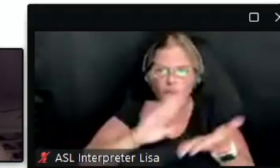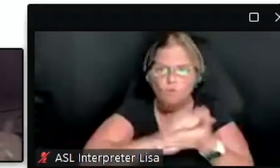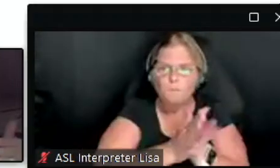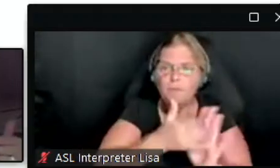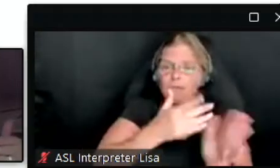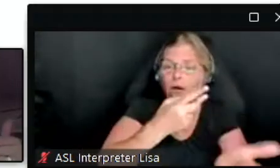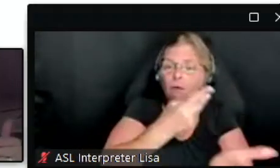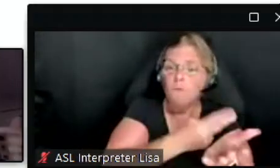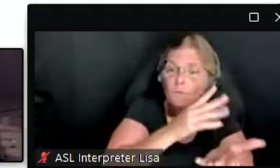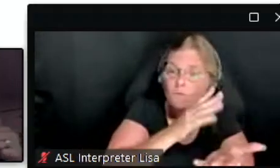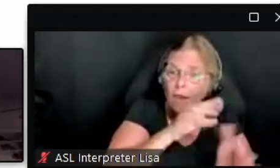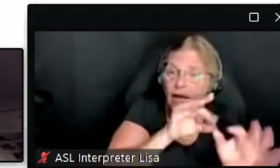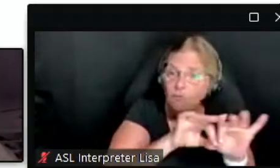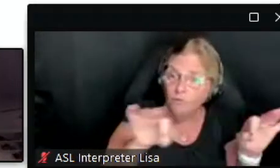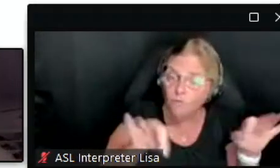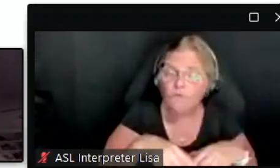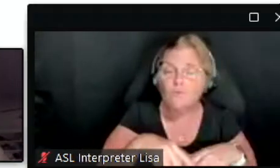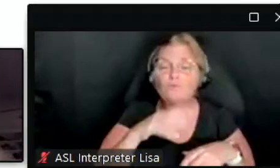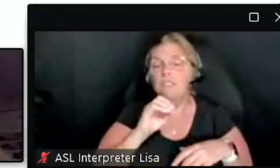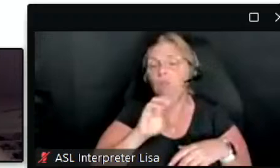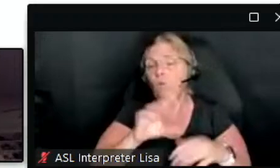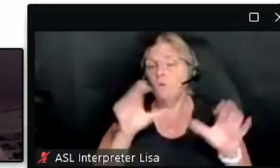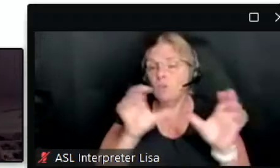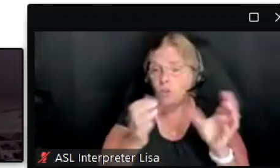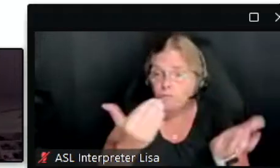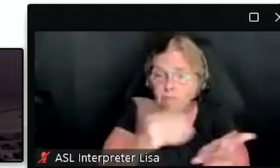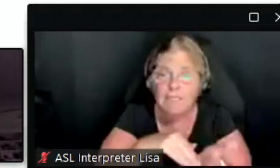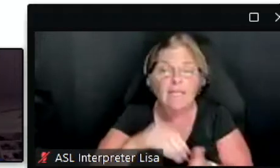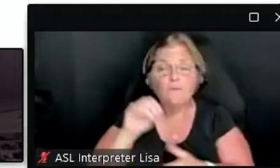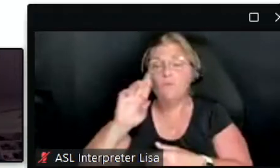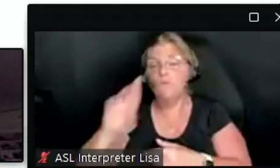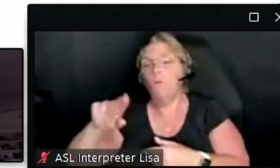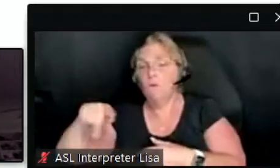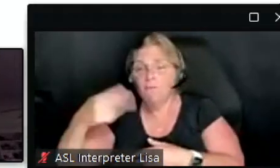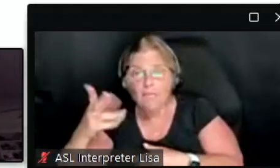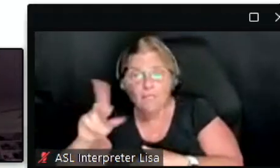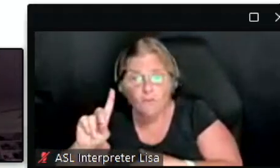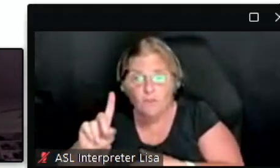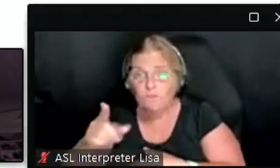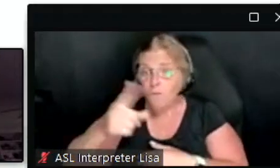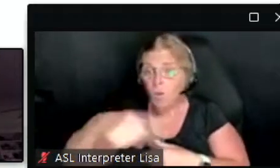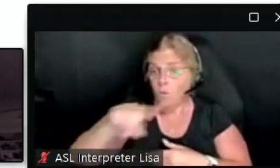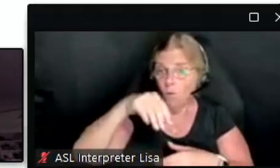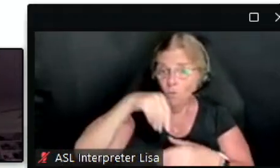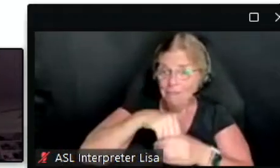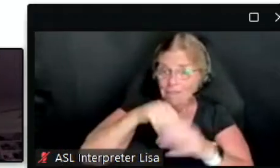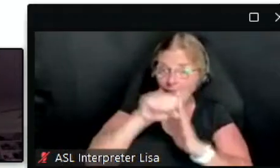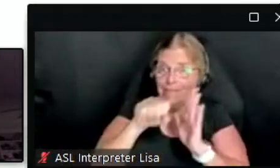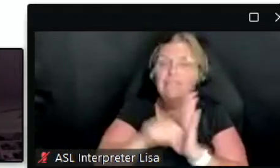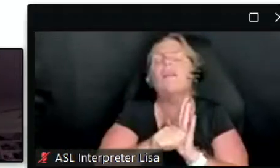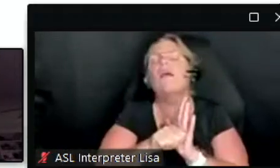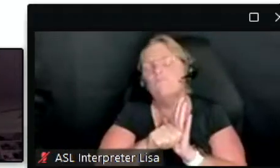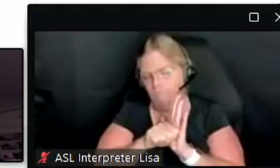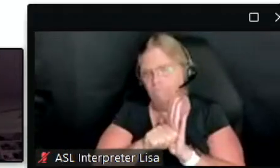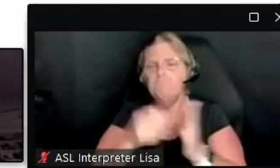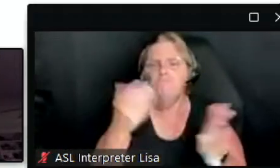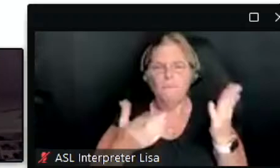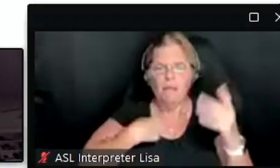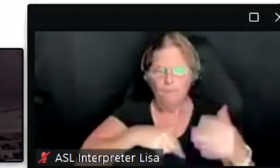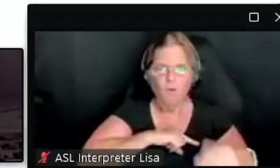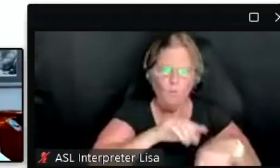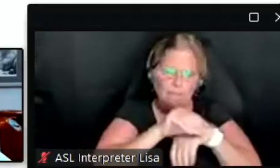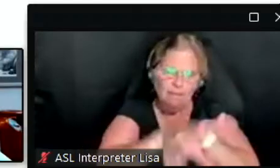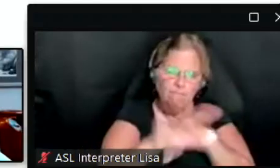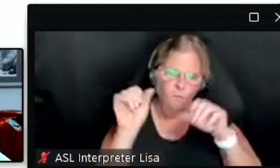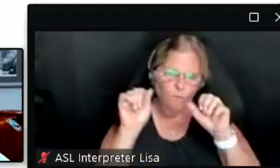or recertification. And if those are folks that are in state, those are places where we may be able to influence and ensure that